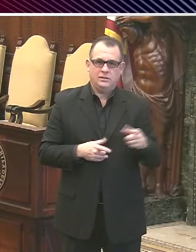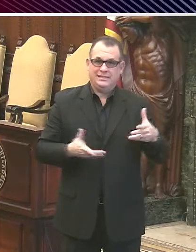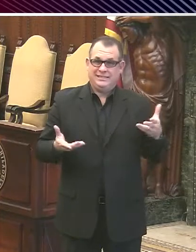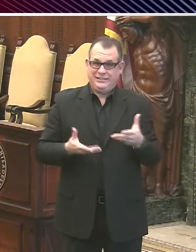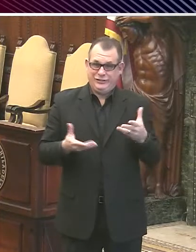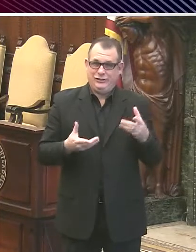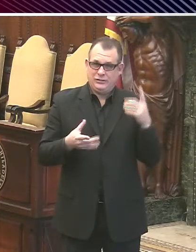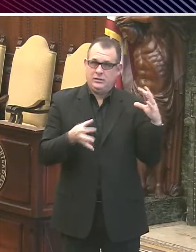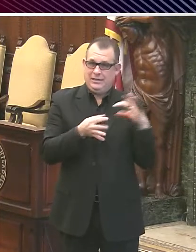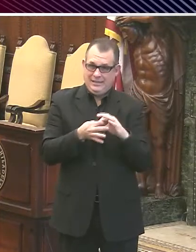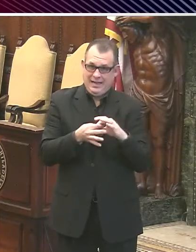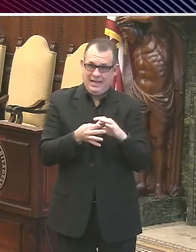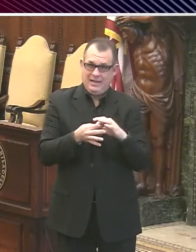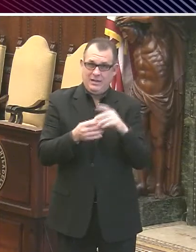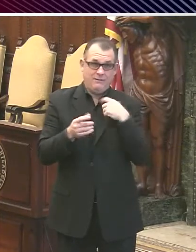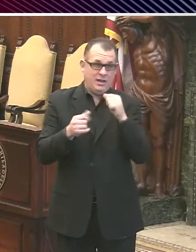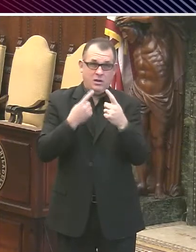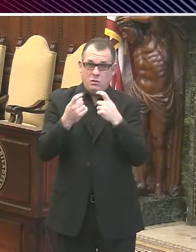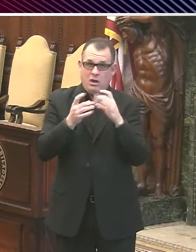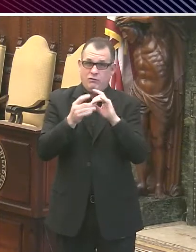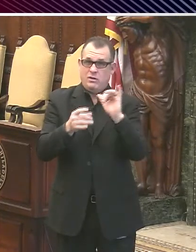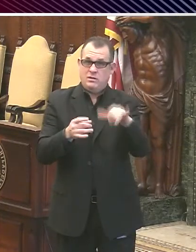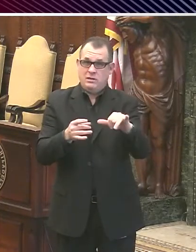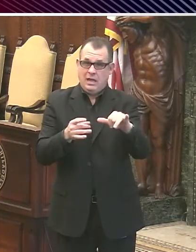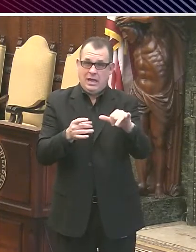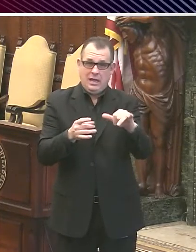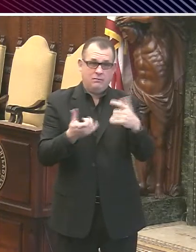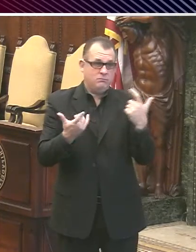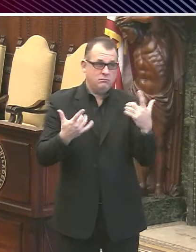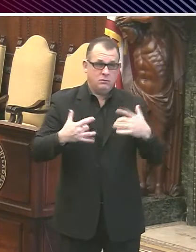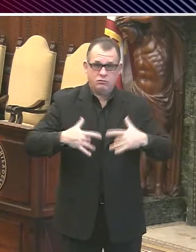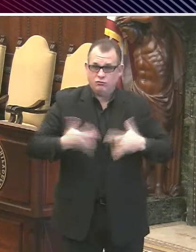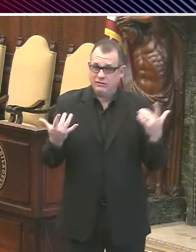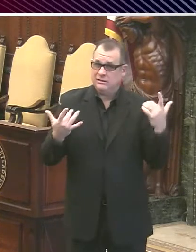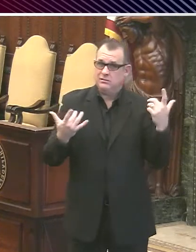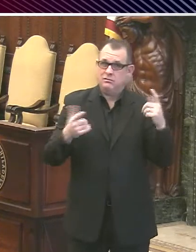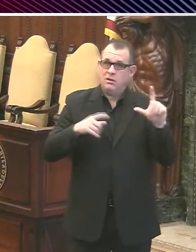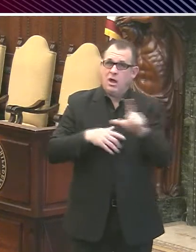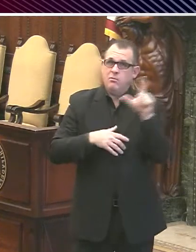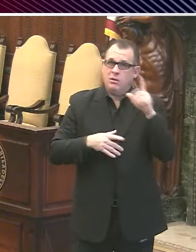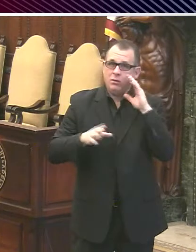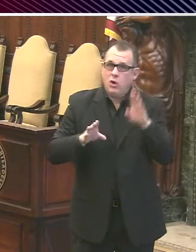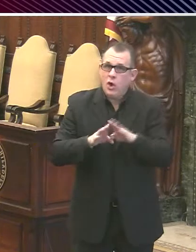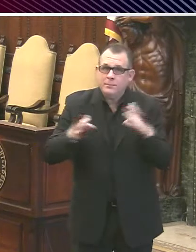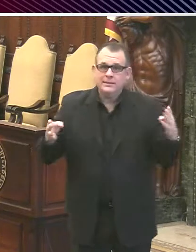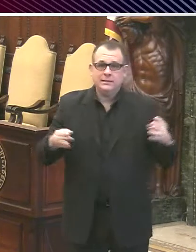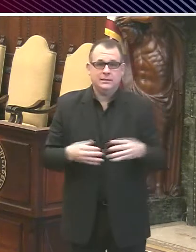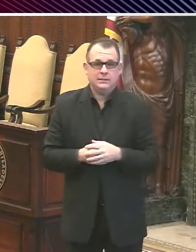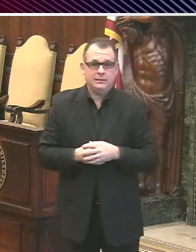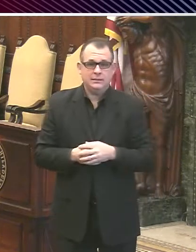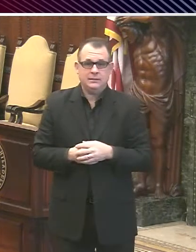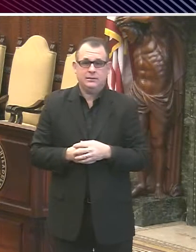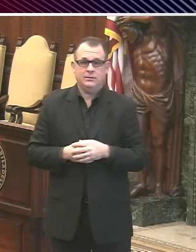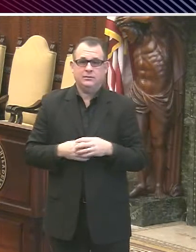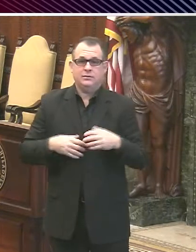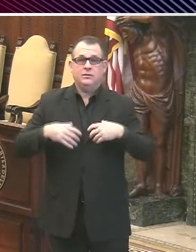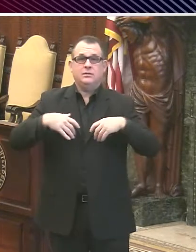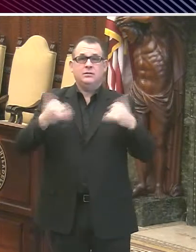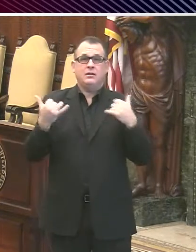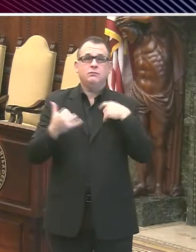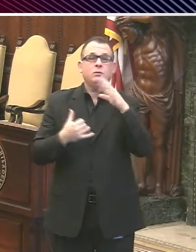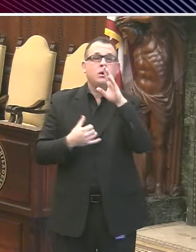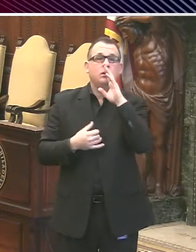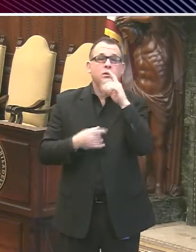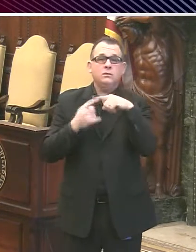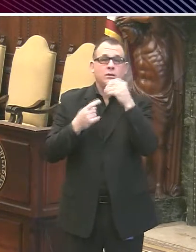today, and I know many residents will be as thrilled as I am to see them reopen. I also want to provide an update on city's meal distribution